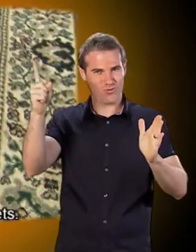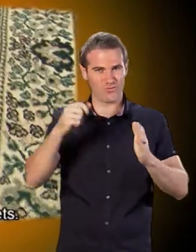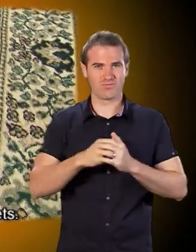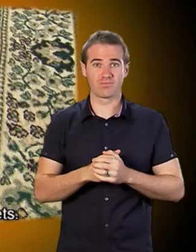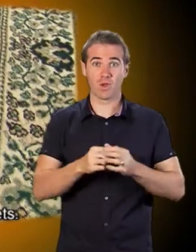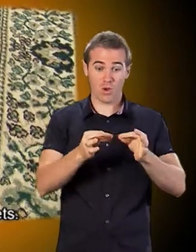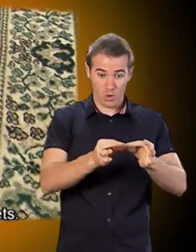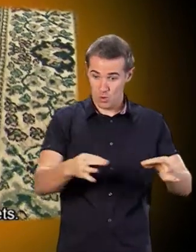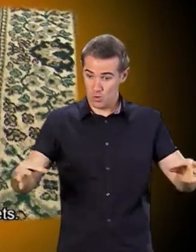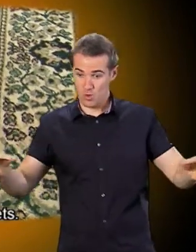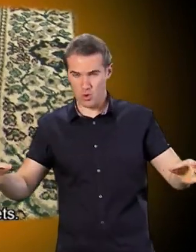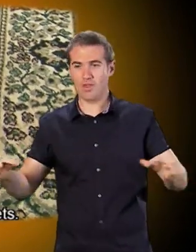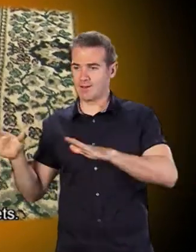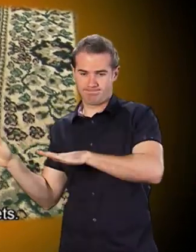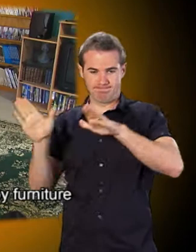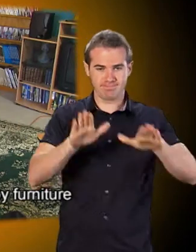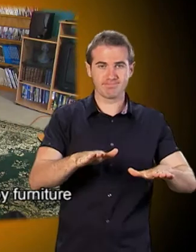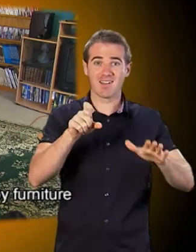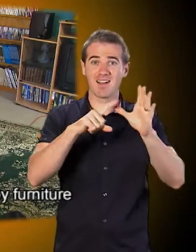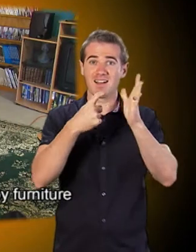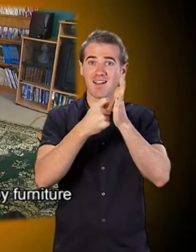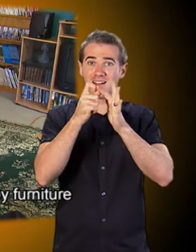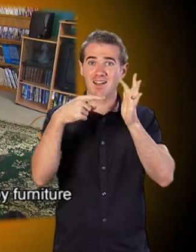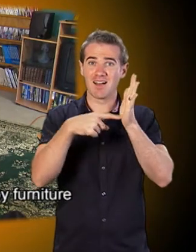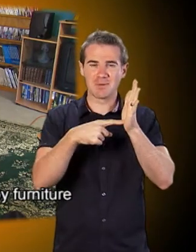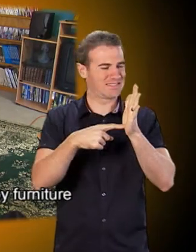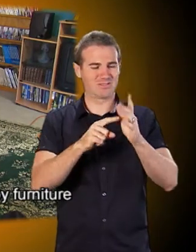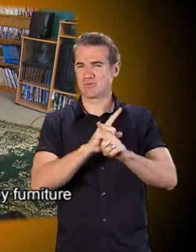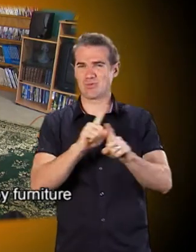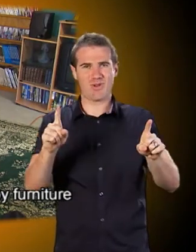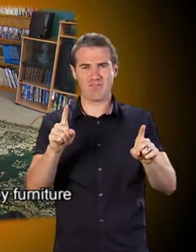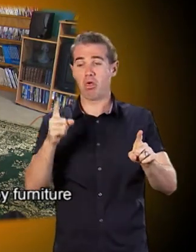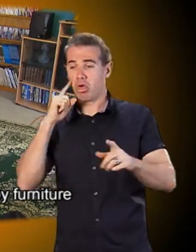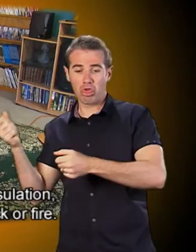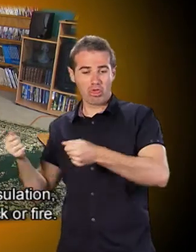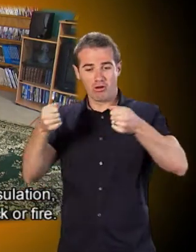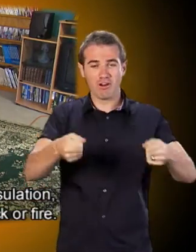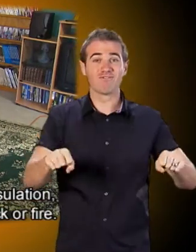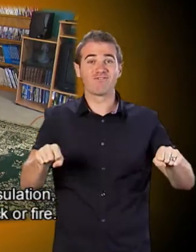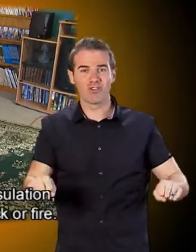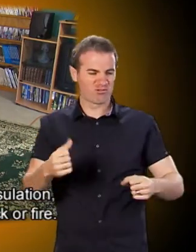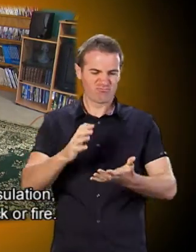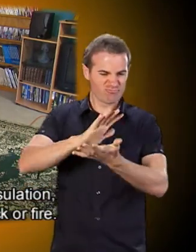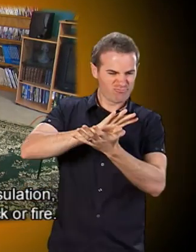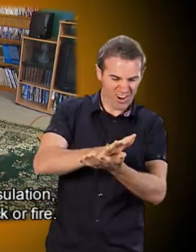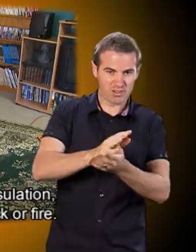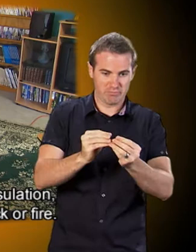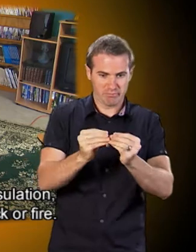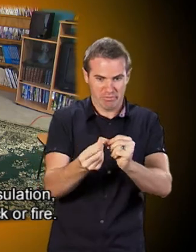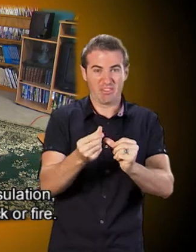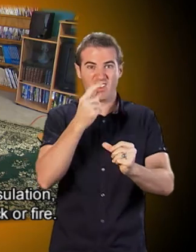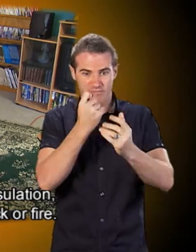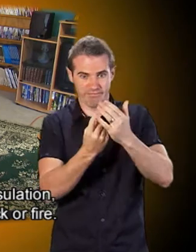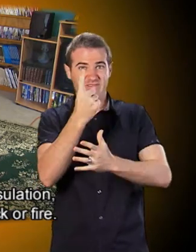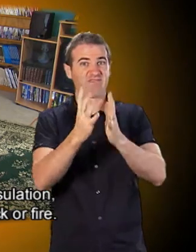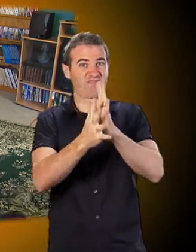Don't run leads under rugs or carpets. The lead can be crushed by furniture or over heat which can reduce the insulation, leading